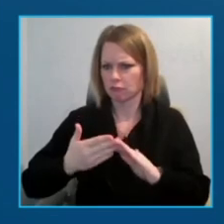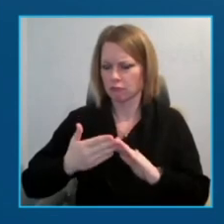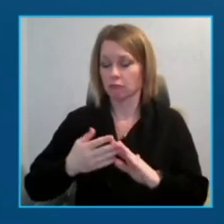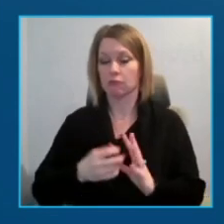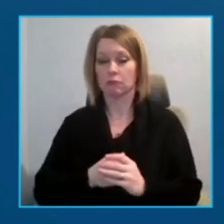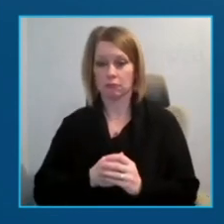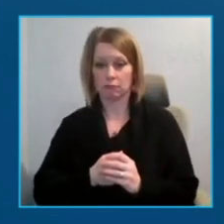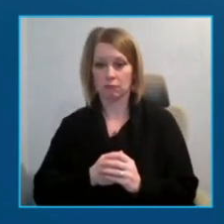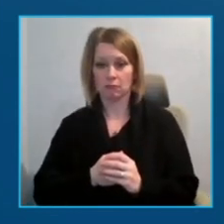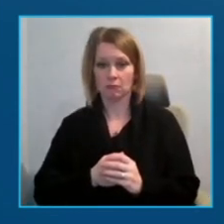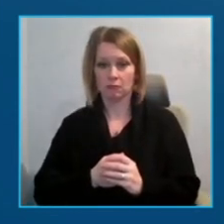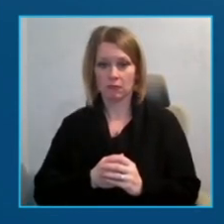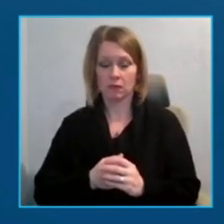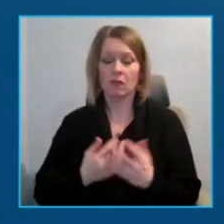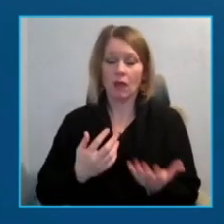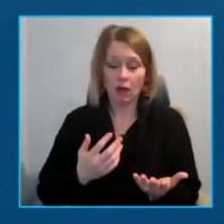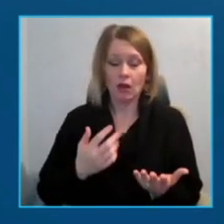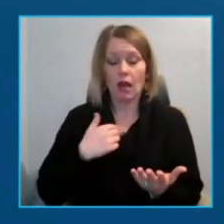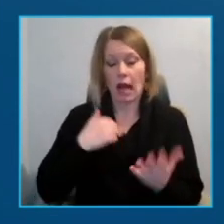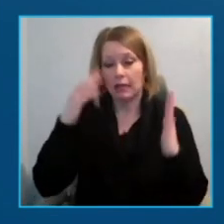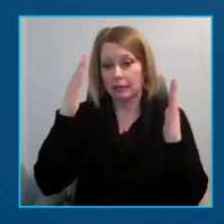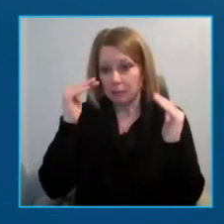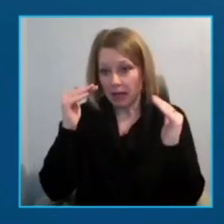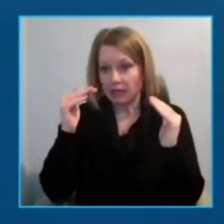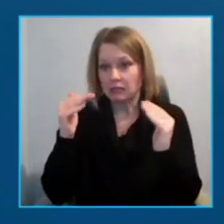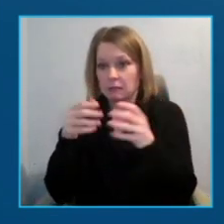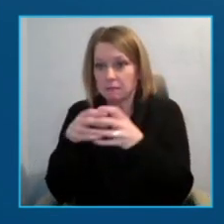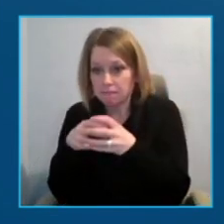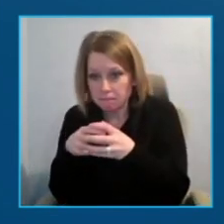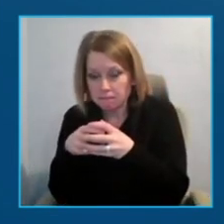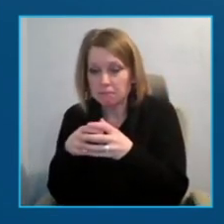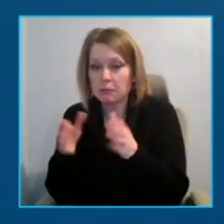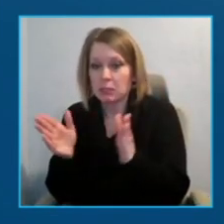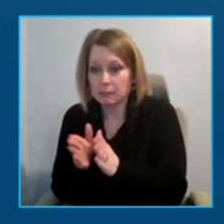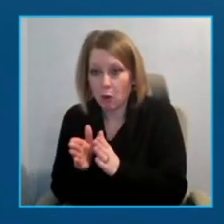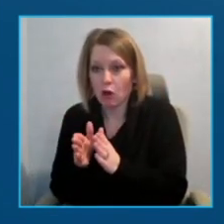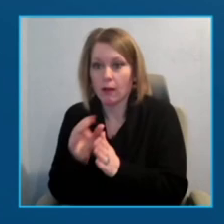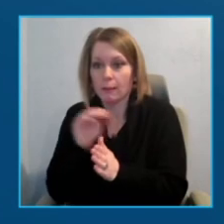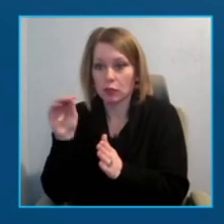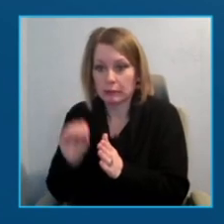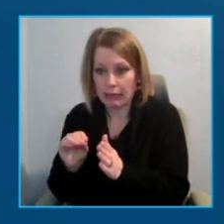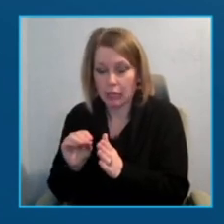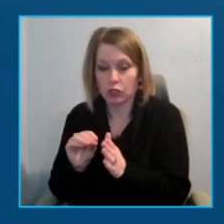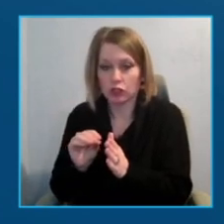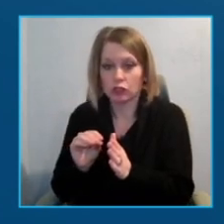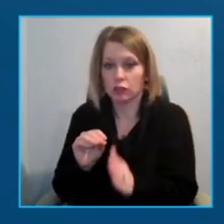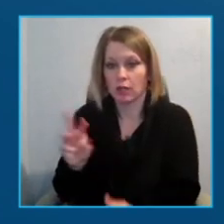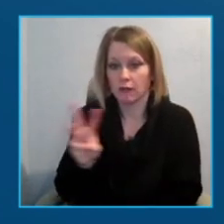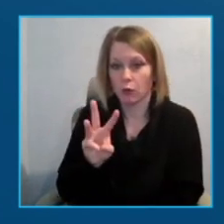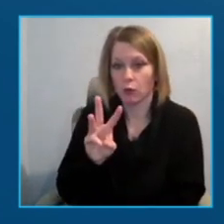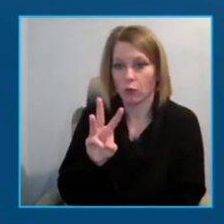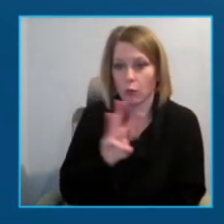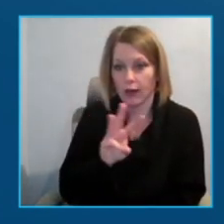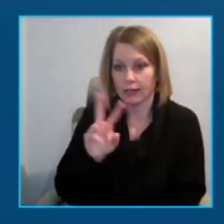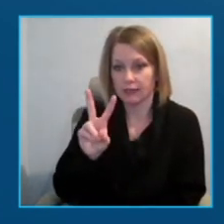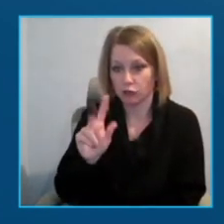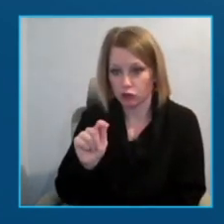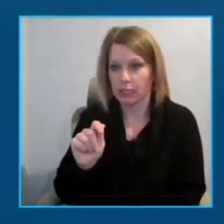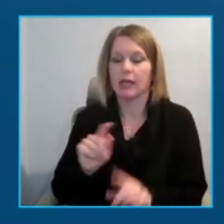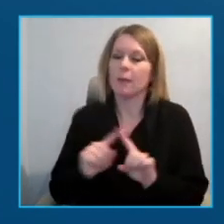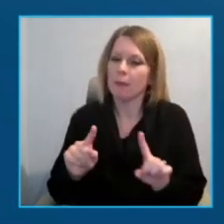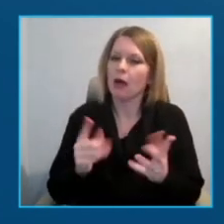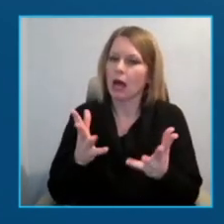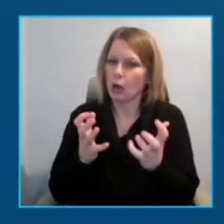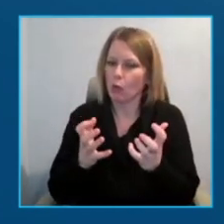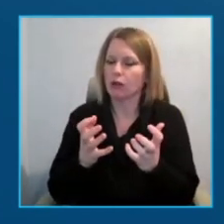is a relatively small percentage of the population in West Virginia, but I did want to at least note for the record, I didn't see it. And if there's